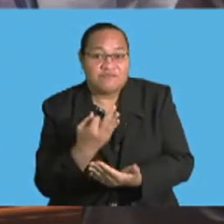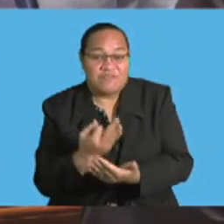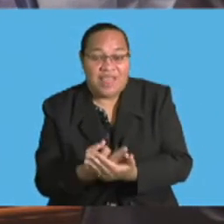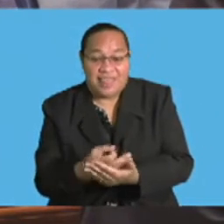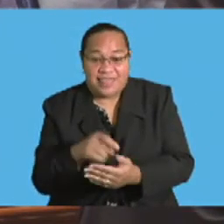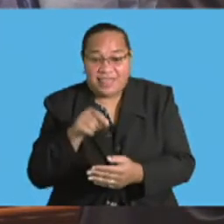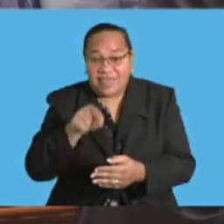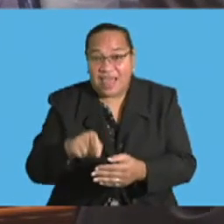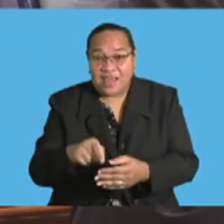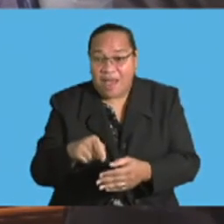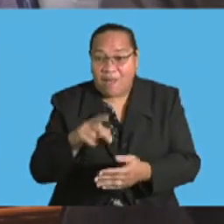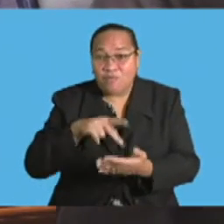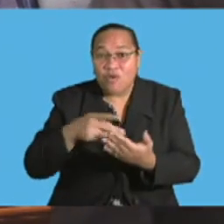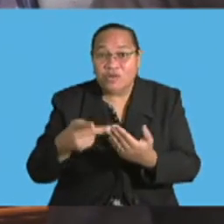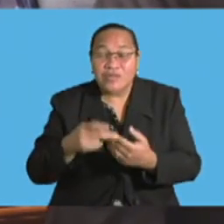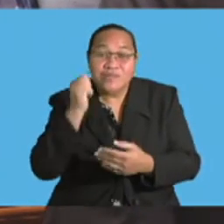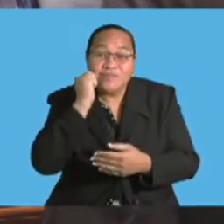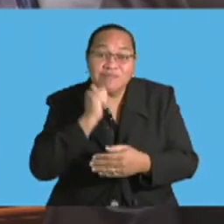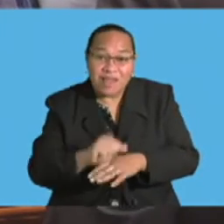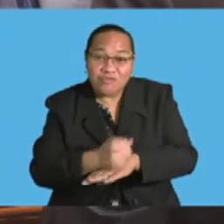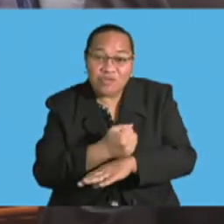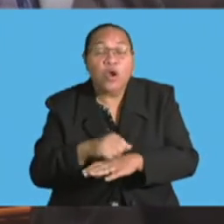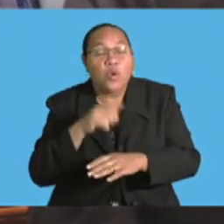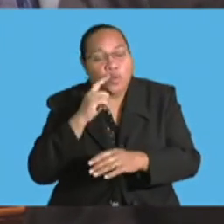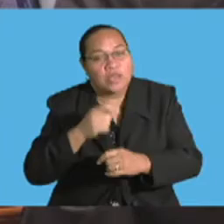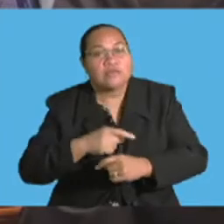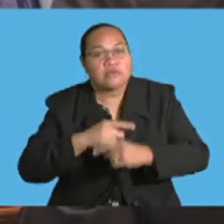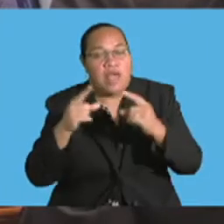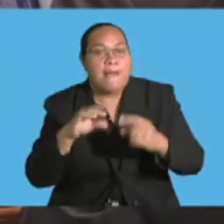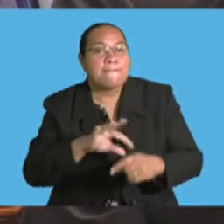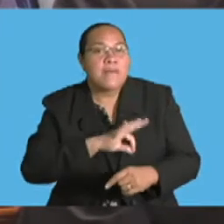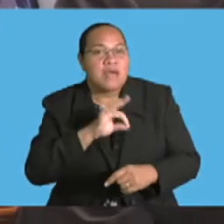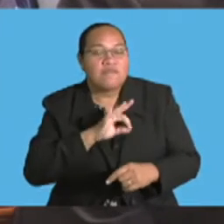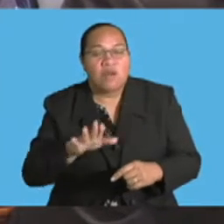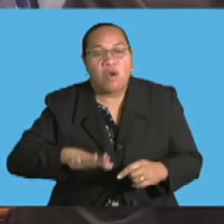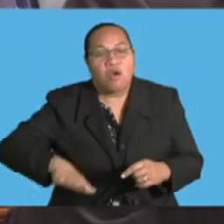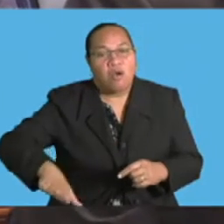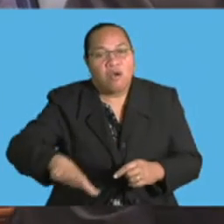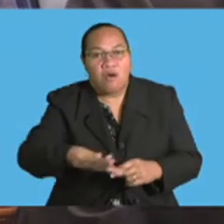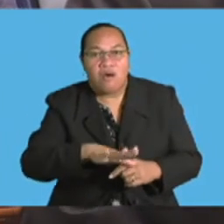this project will greatly benefit every Fijian.